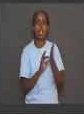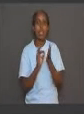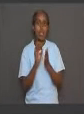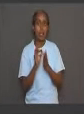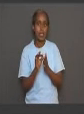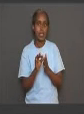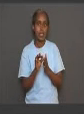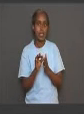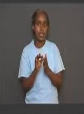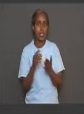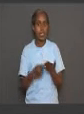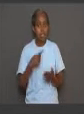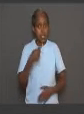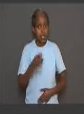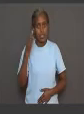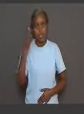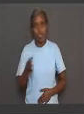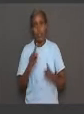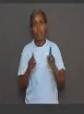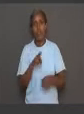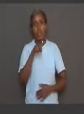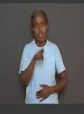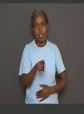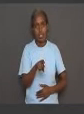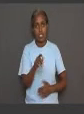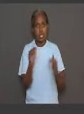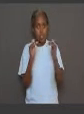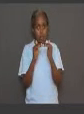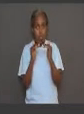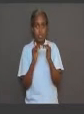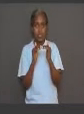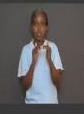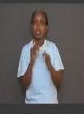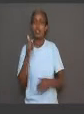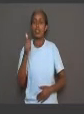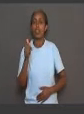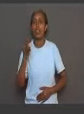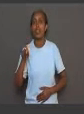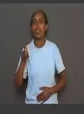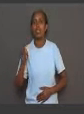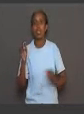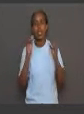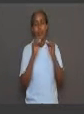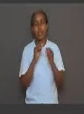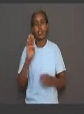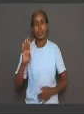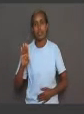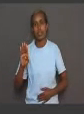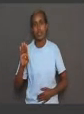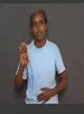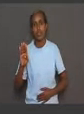numbers, then f of x equals ax plus